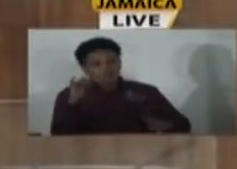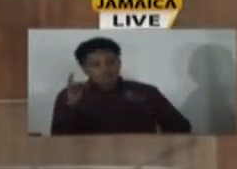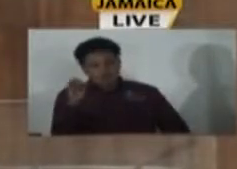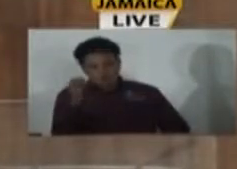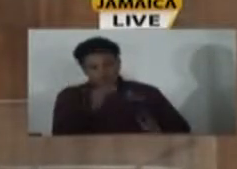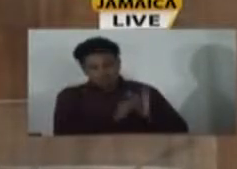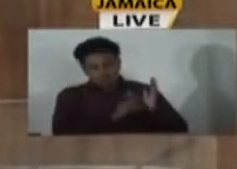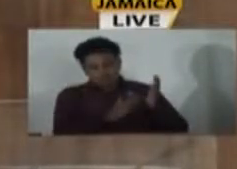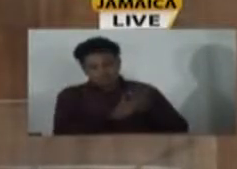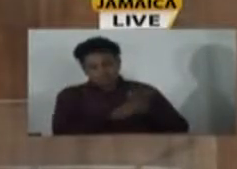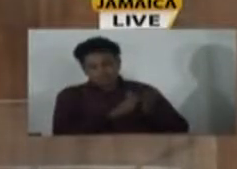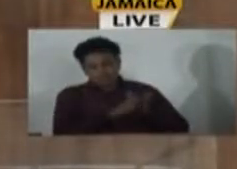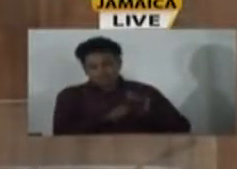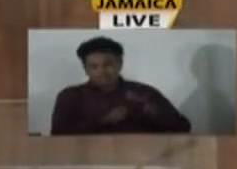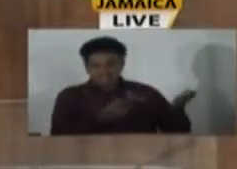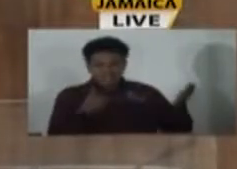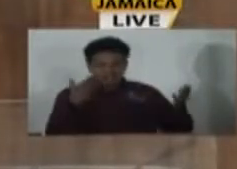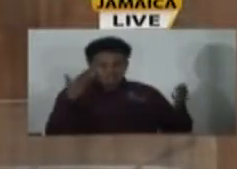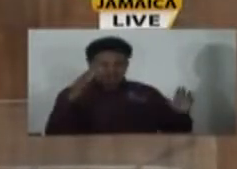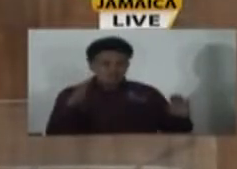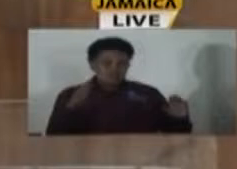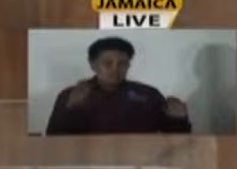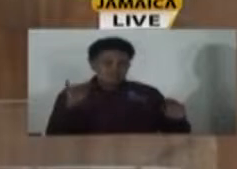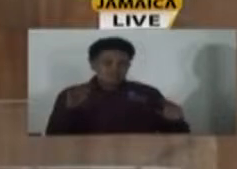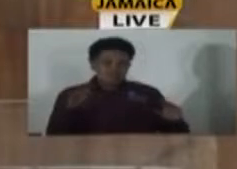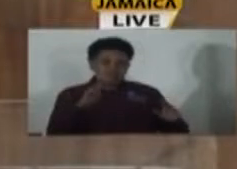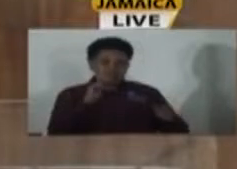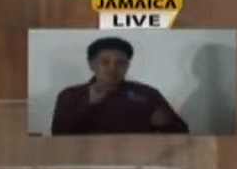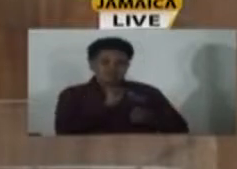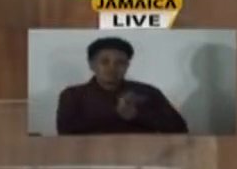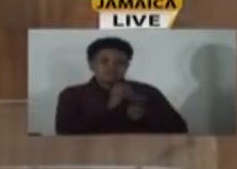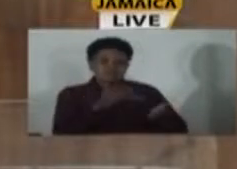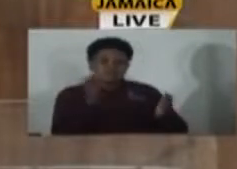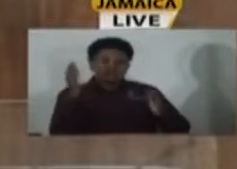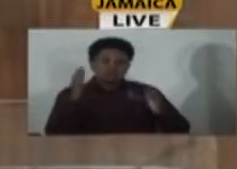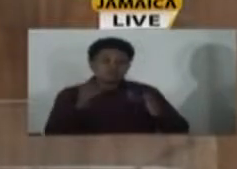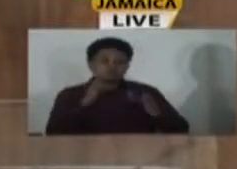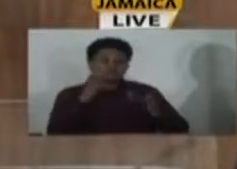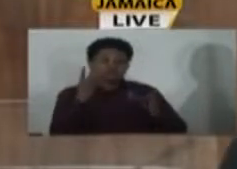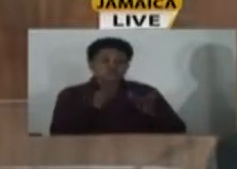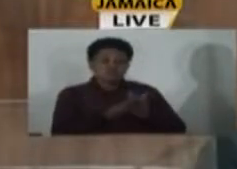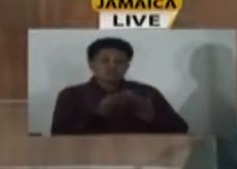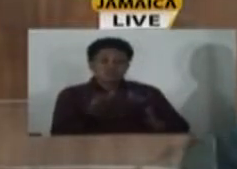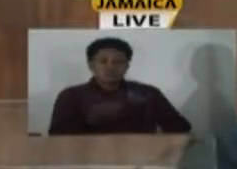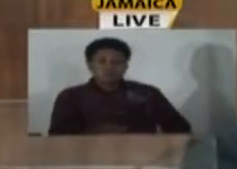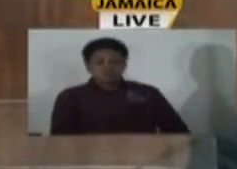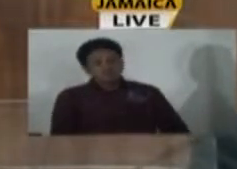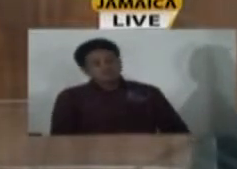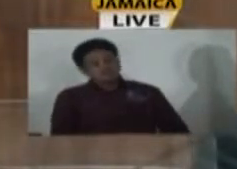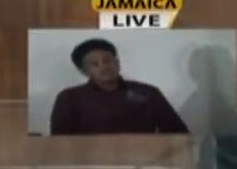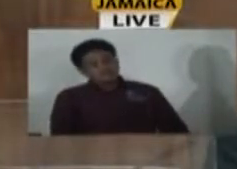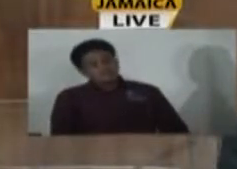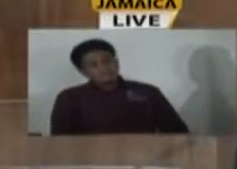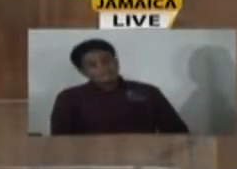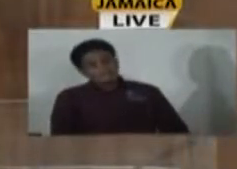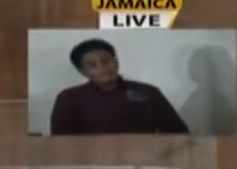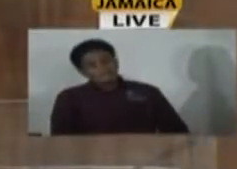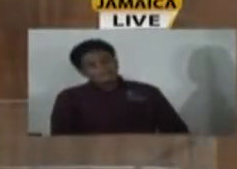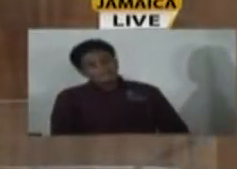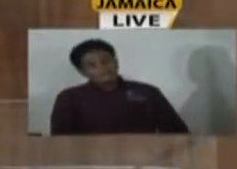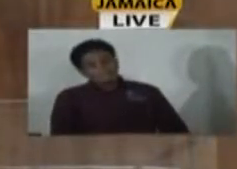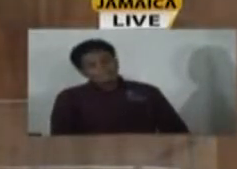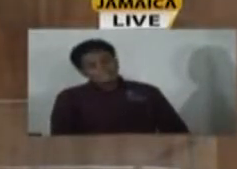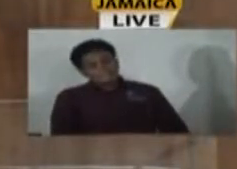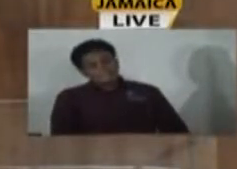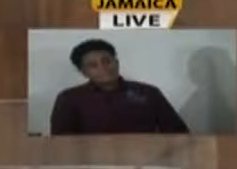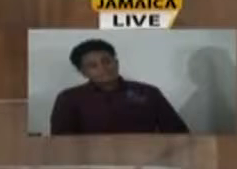at all. So I don't know. I guess in that instance, they would have to arrest and take the person to jail. So, Madam Speaker,